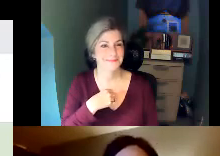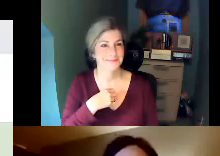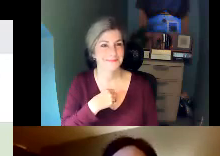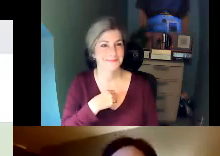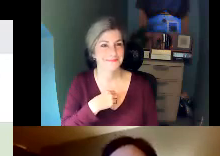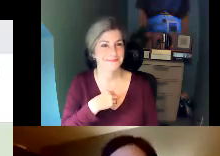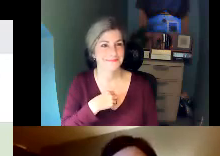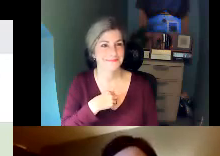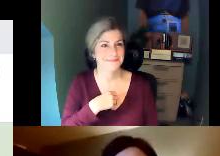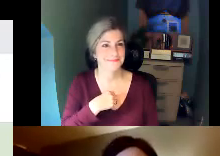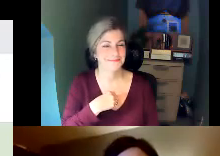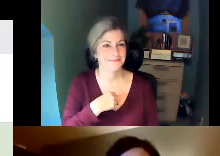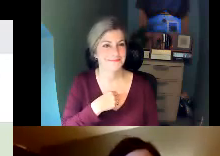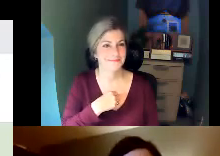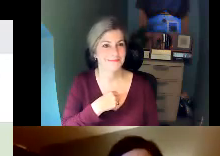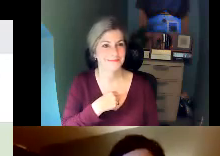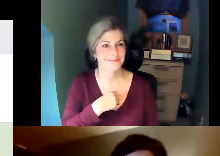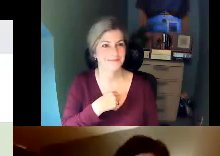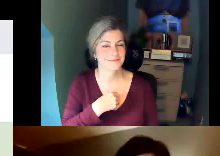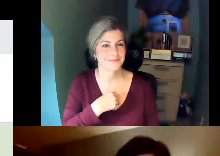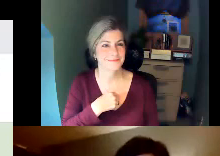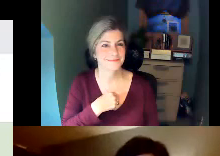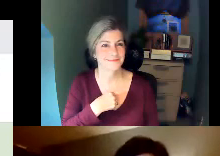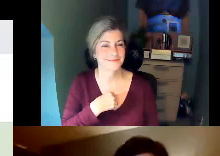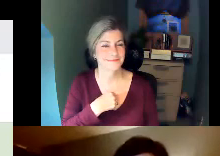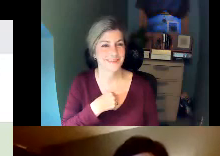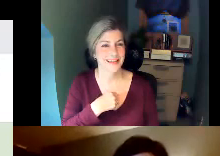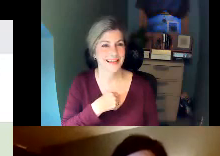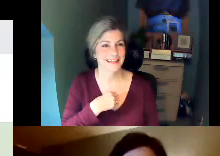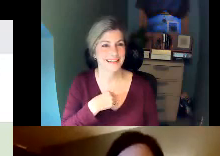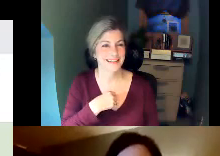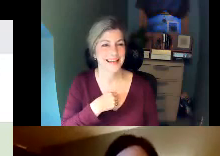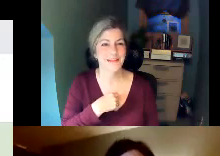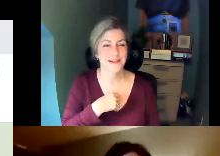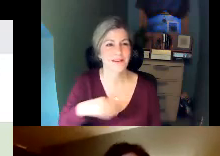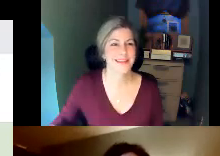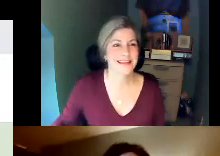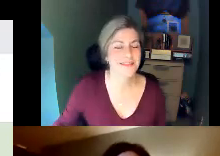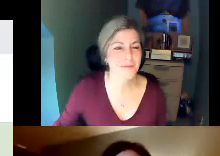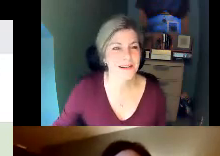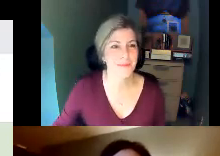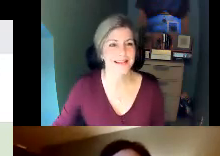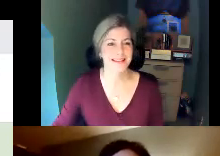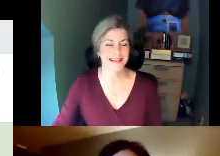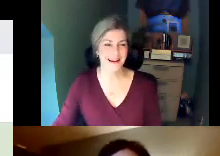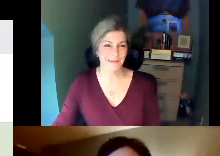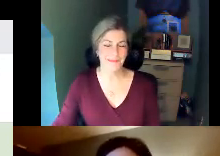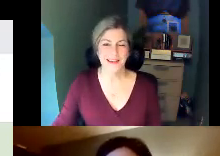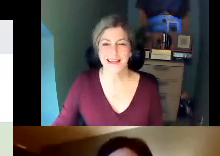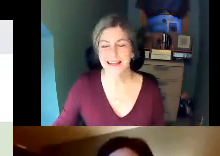tips and from a parent, not just a counselor. So, yeah. Thank you so much,